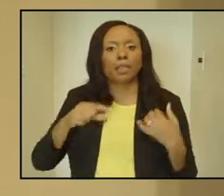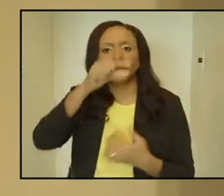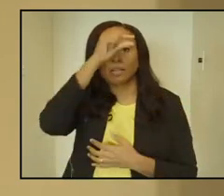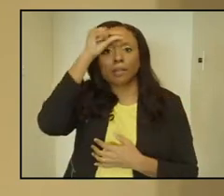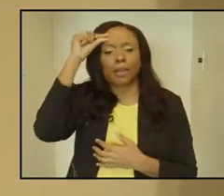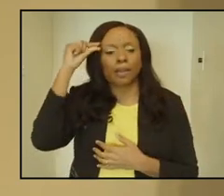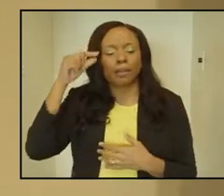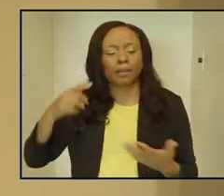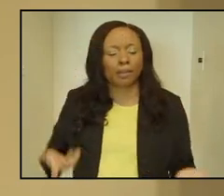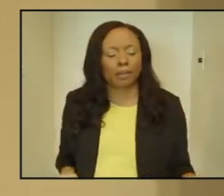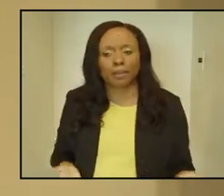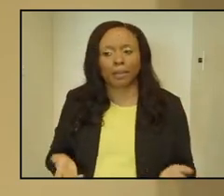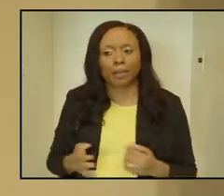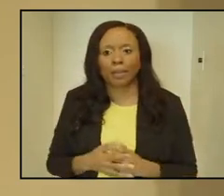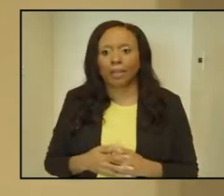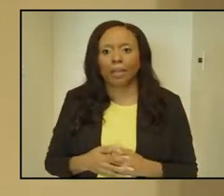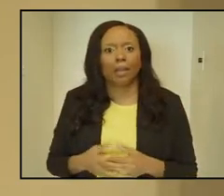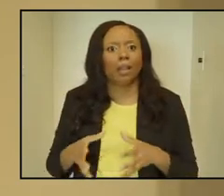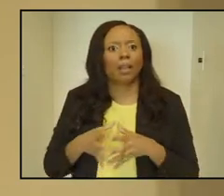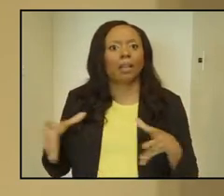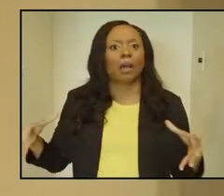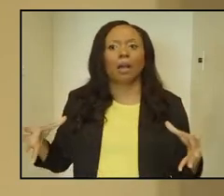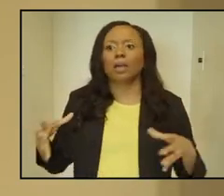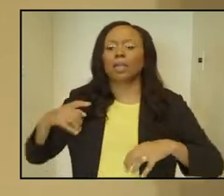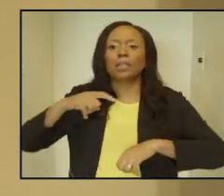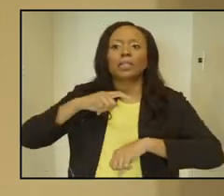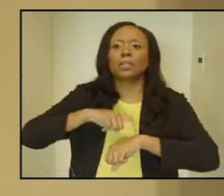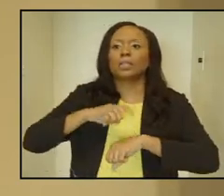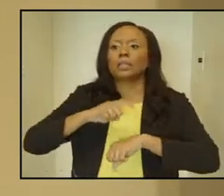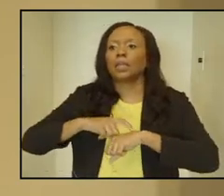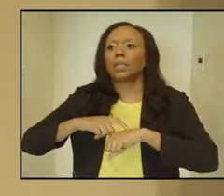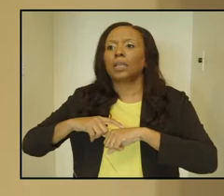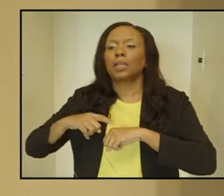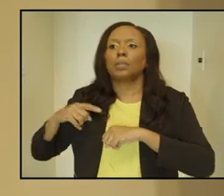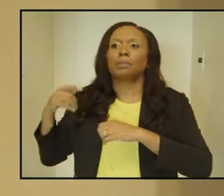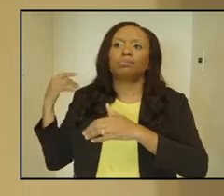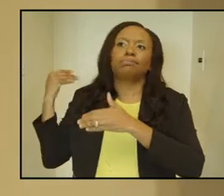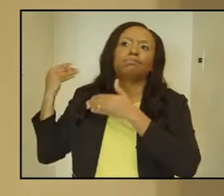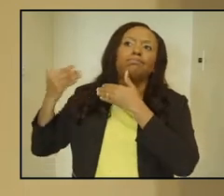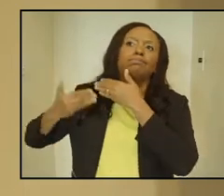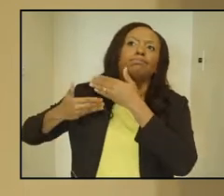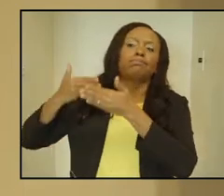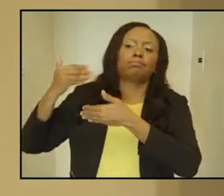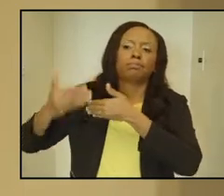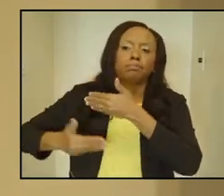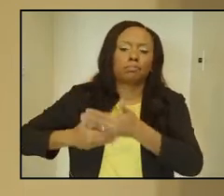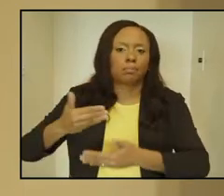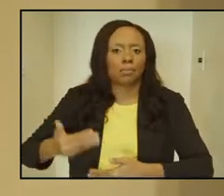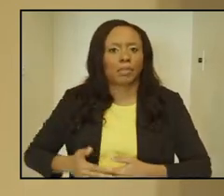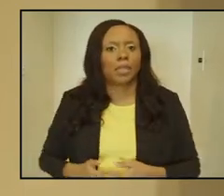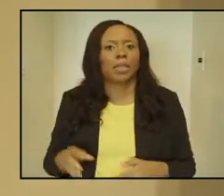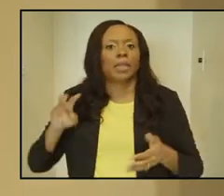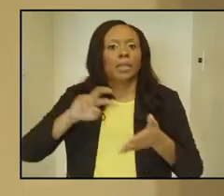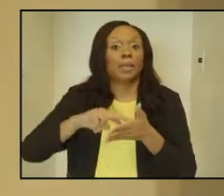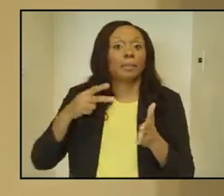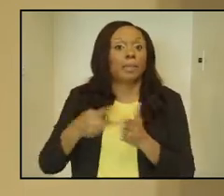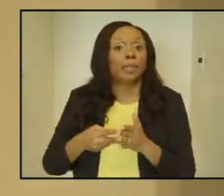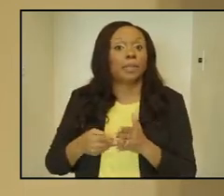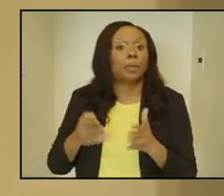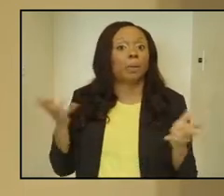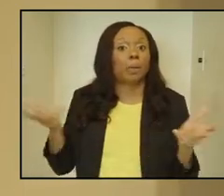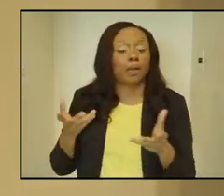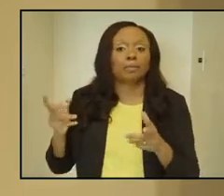has passed. And as I said to Tamisha, the process must be anchored always by